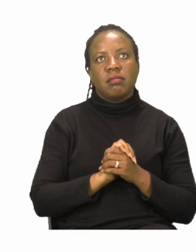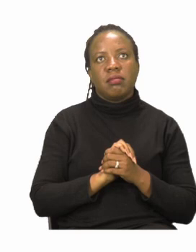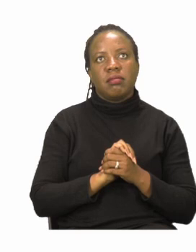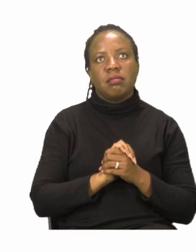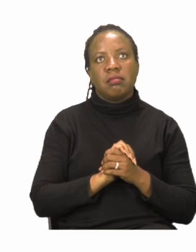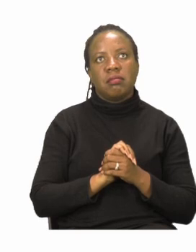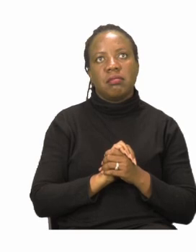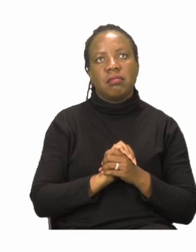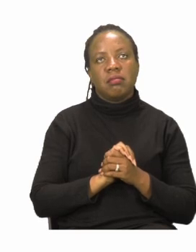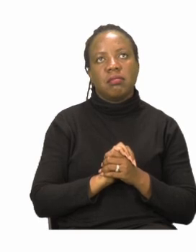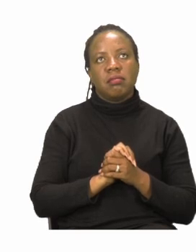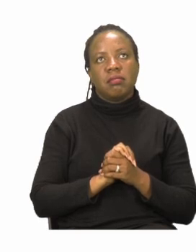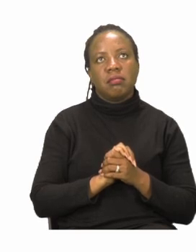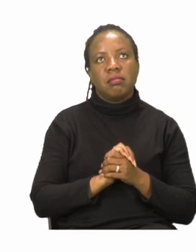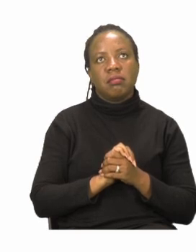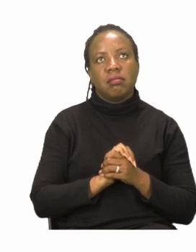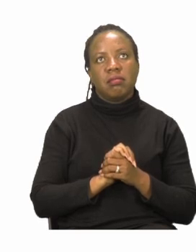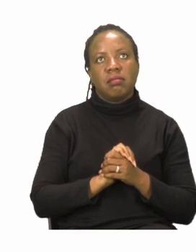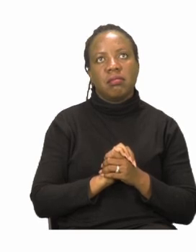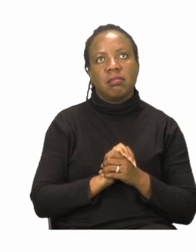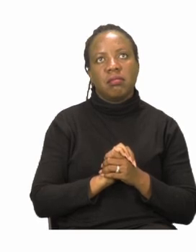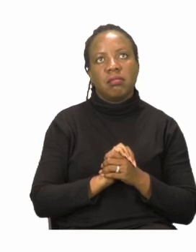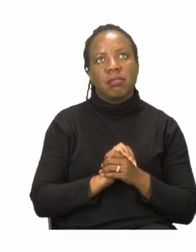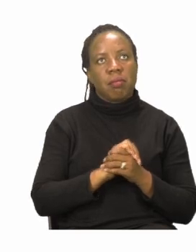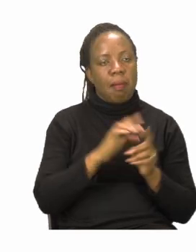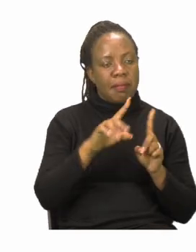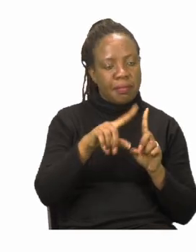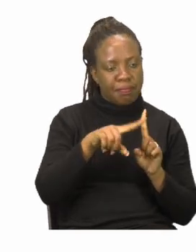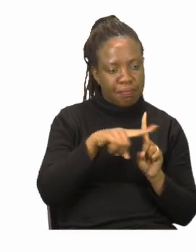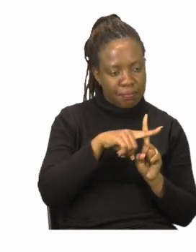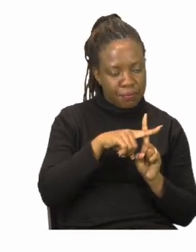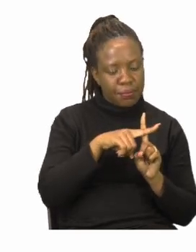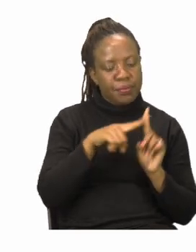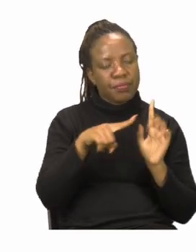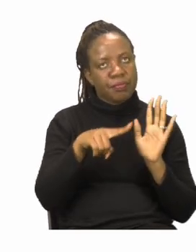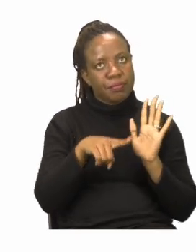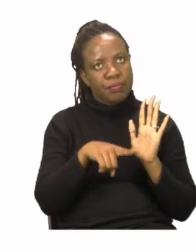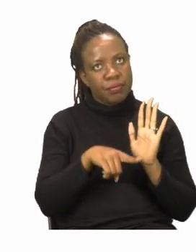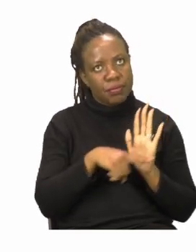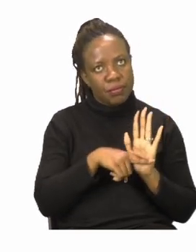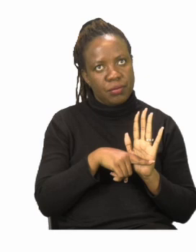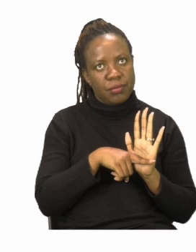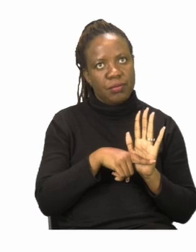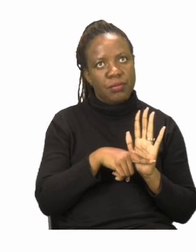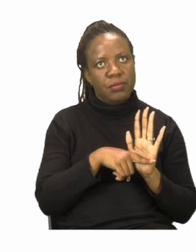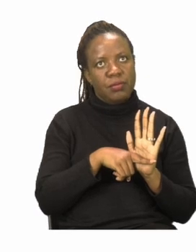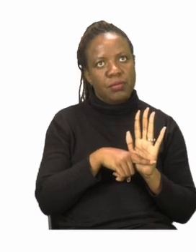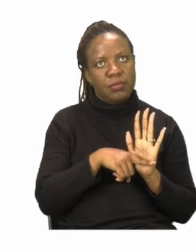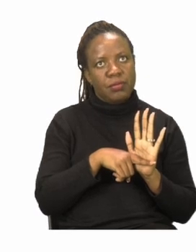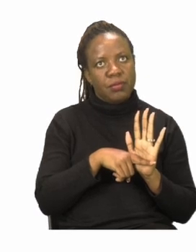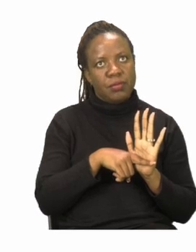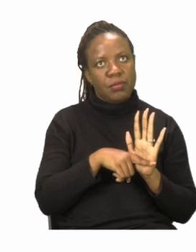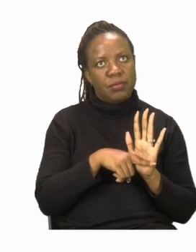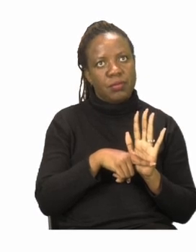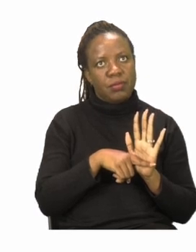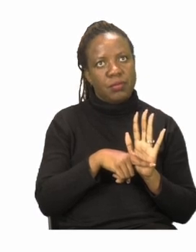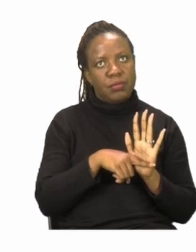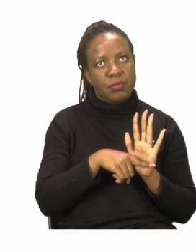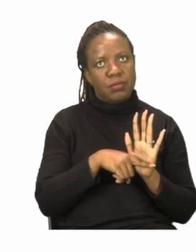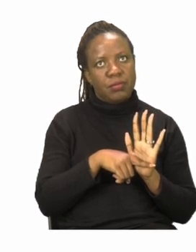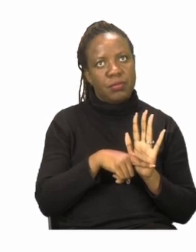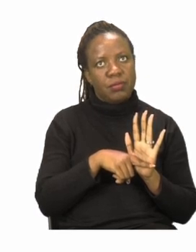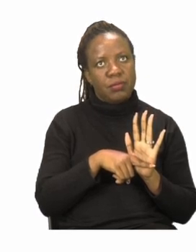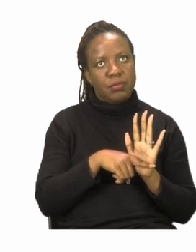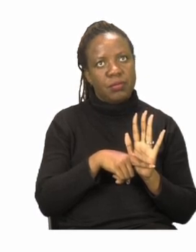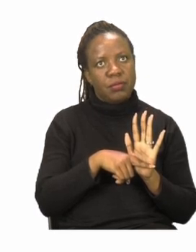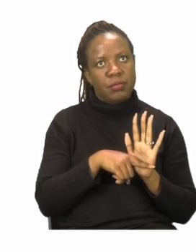these are plus and minus sums. You will see on the one side of the